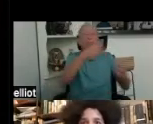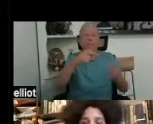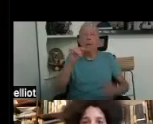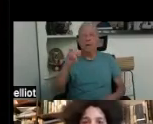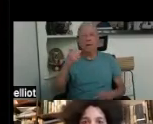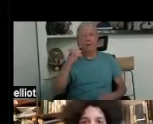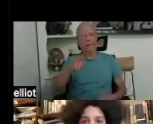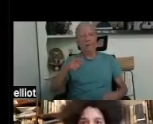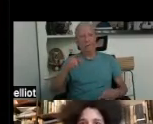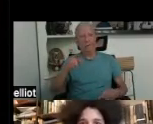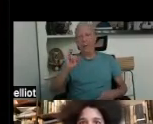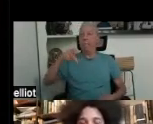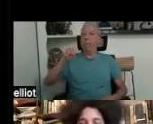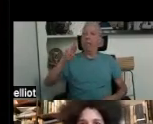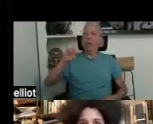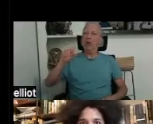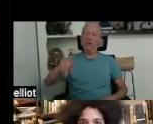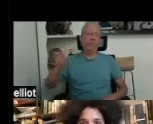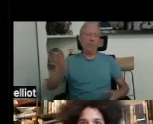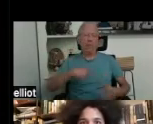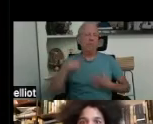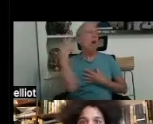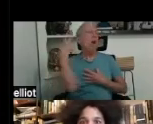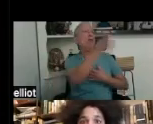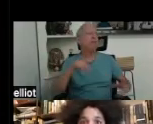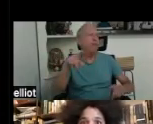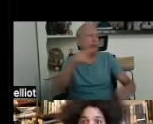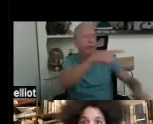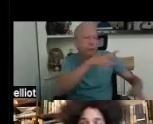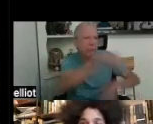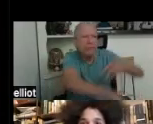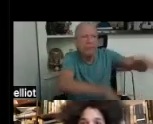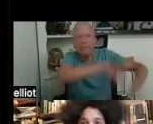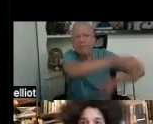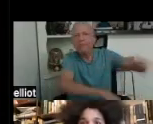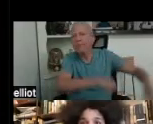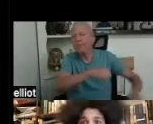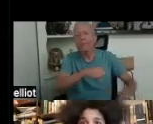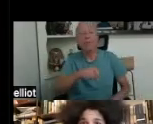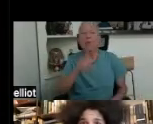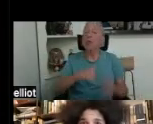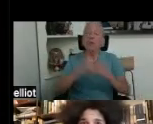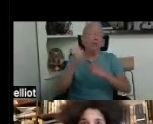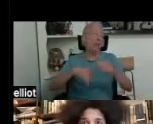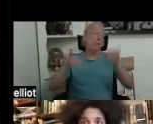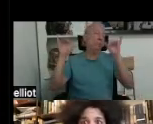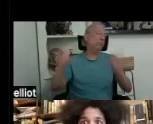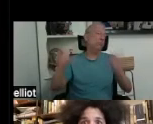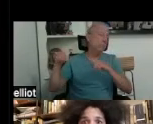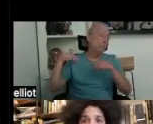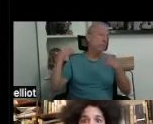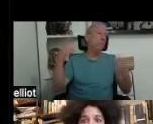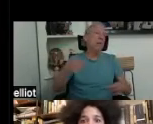extract. And corporate structures are still essentially unchanged, still defined as